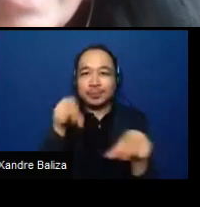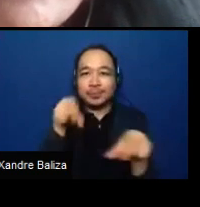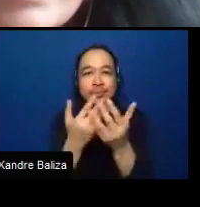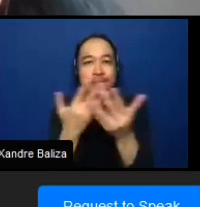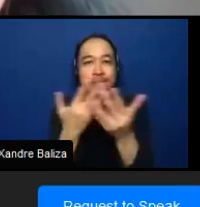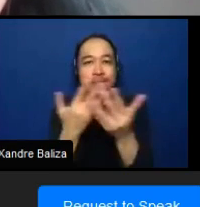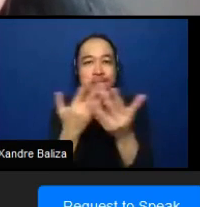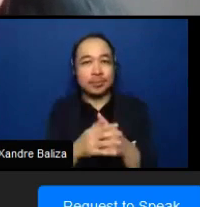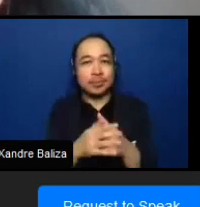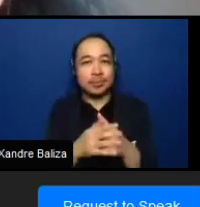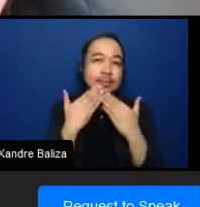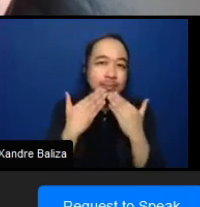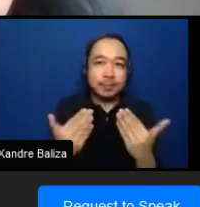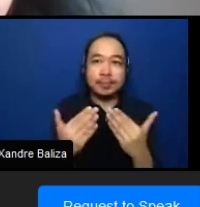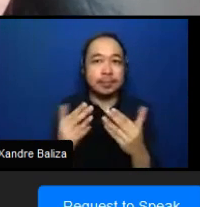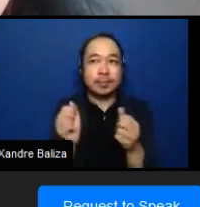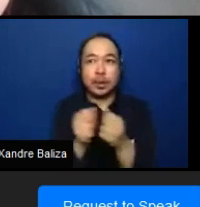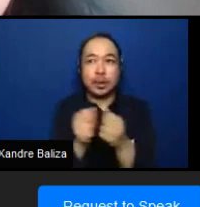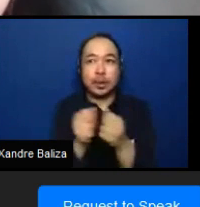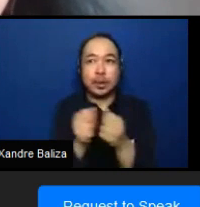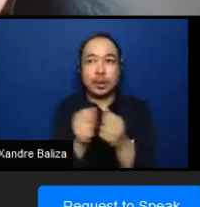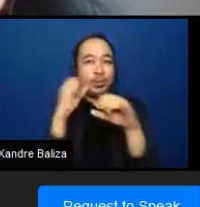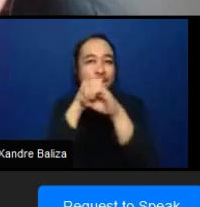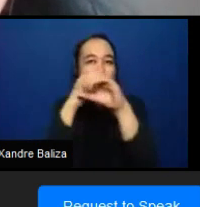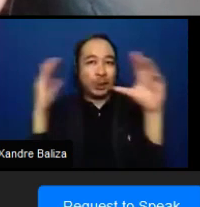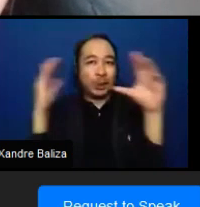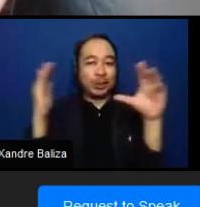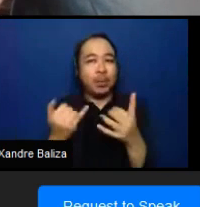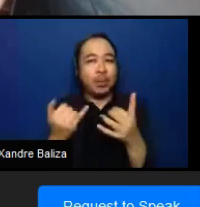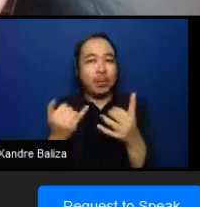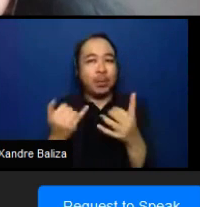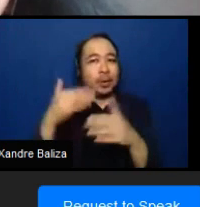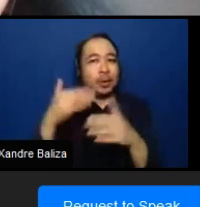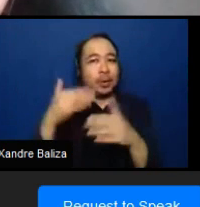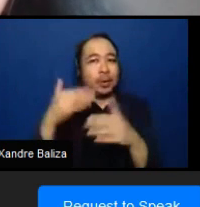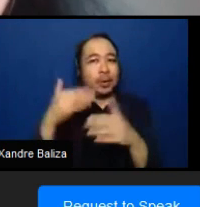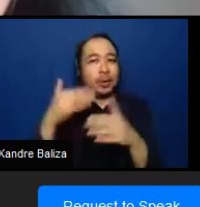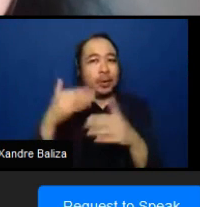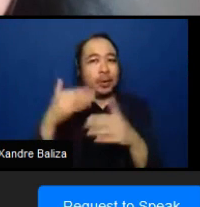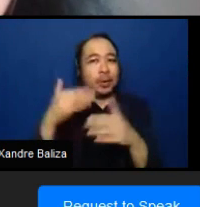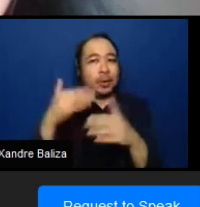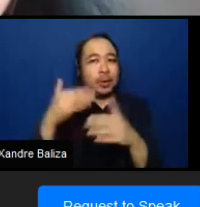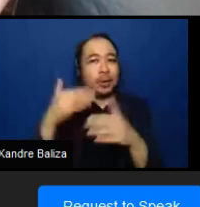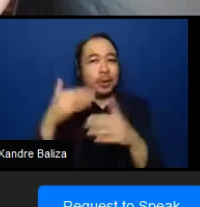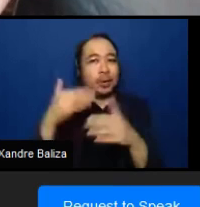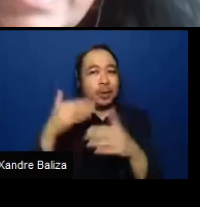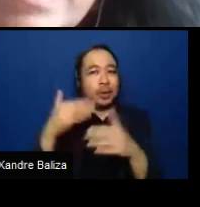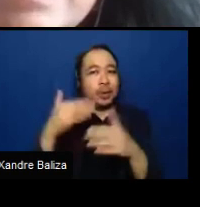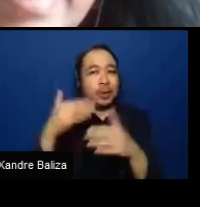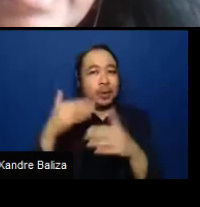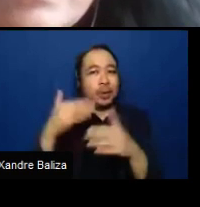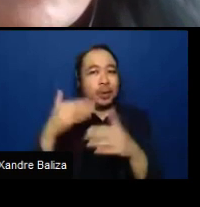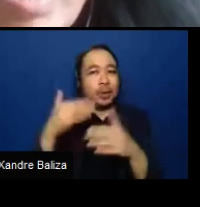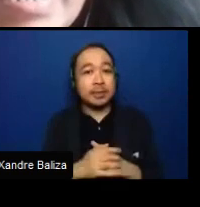would invite for an inclusive gender and human rights assessment at the country level while implementing this framework. We call for